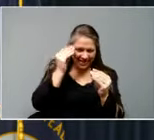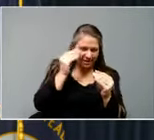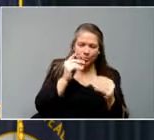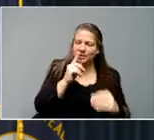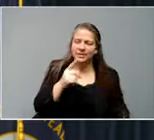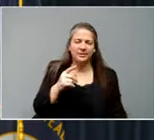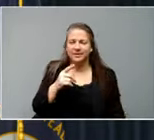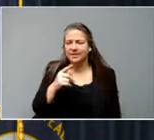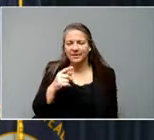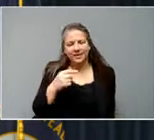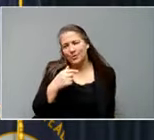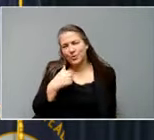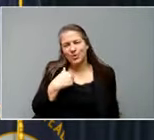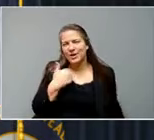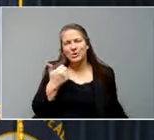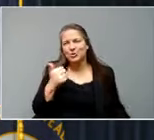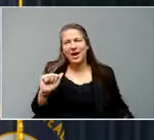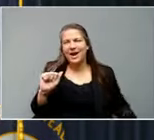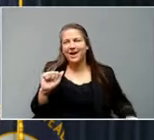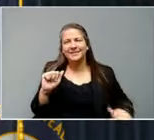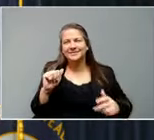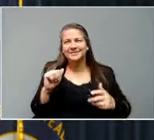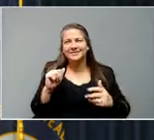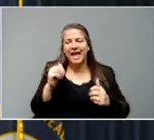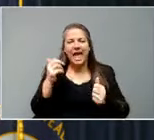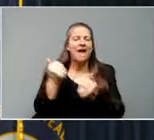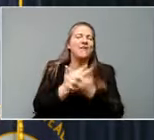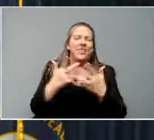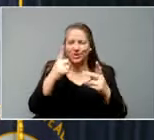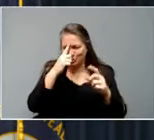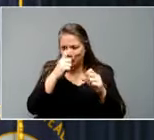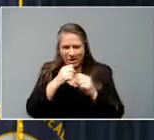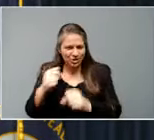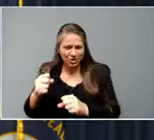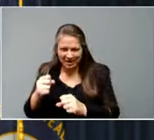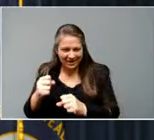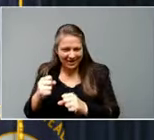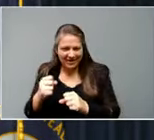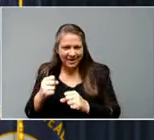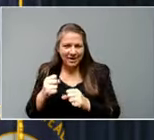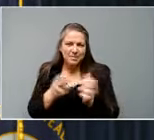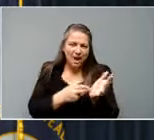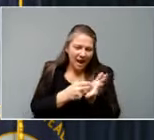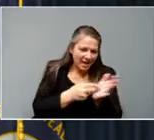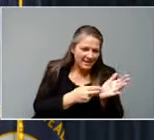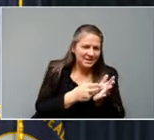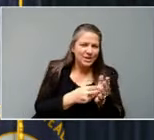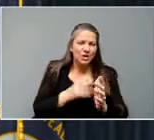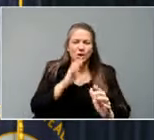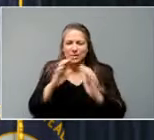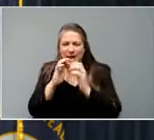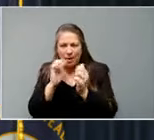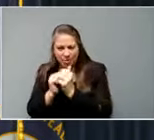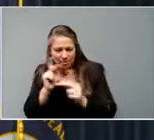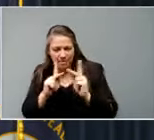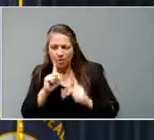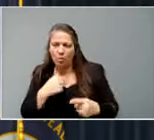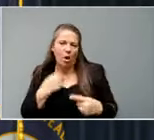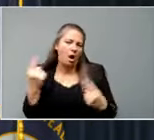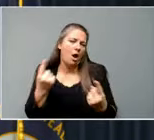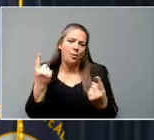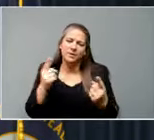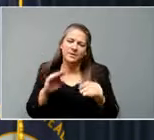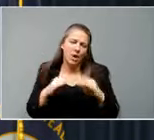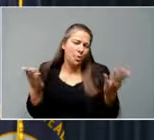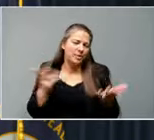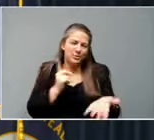try every strategy, provided that it is transparent and honest in communicating with people, but we are always open for